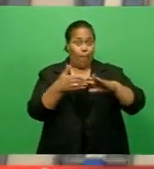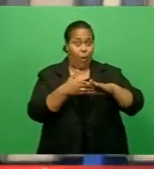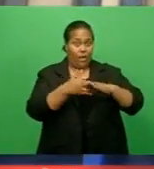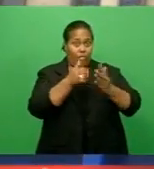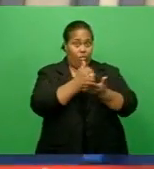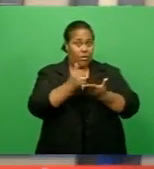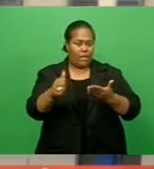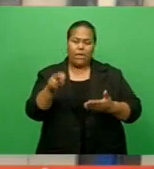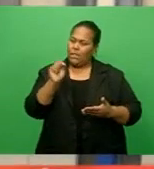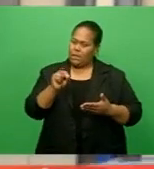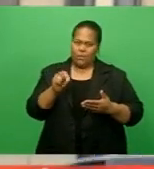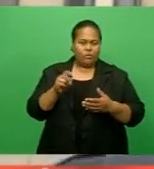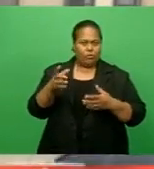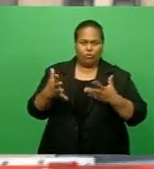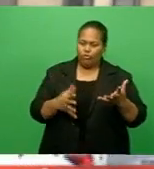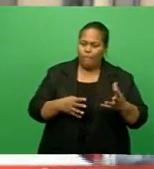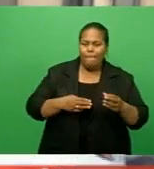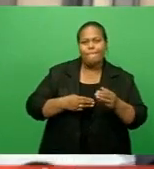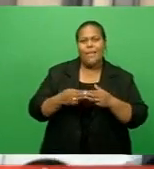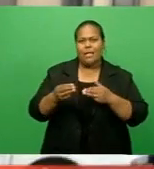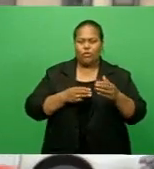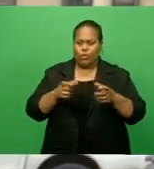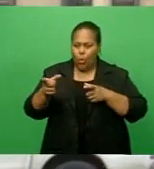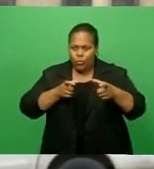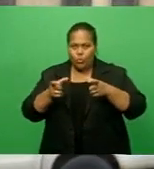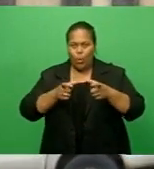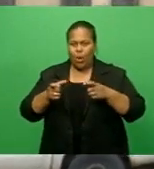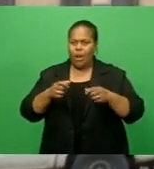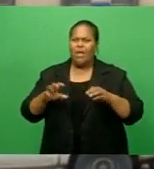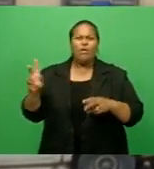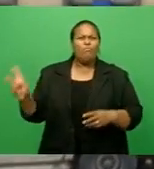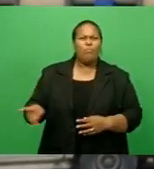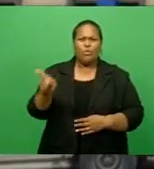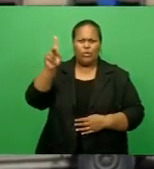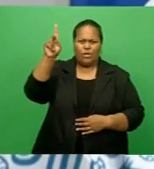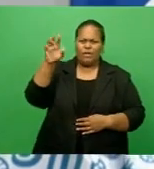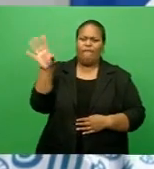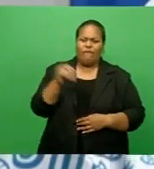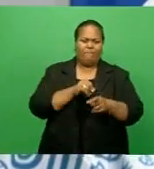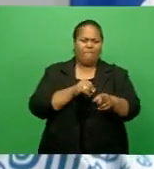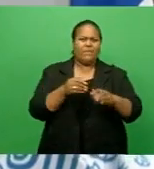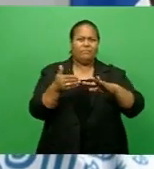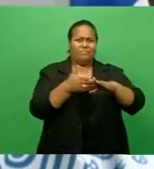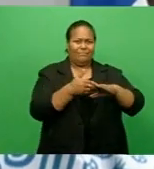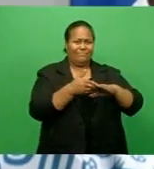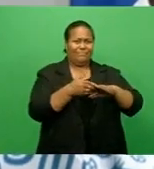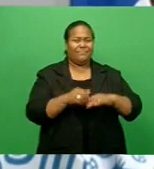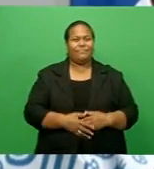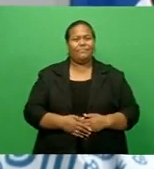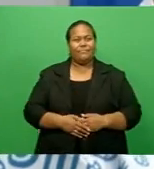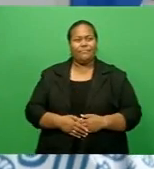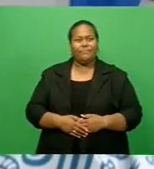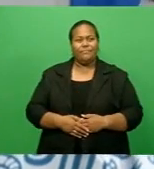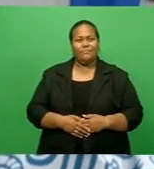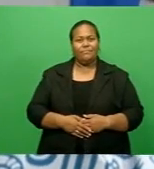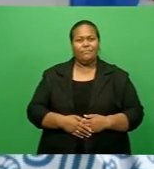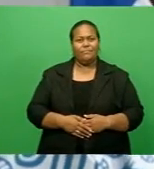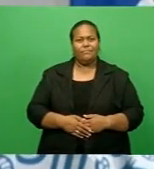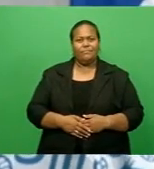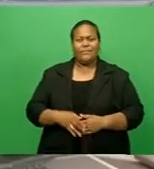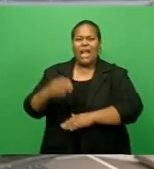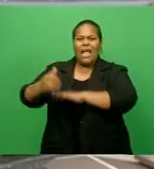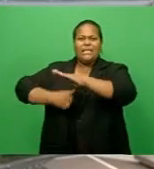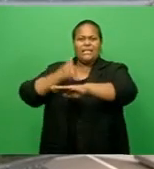on managing both hazardous and non-hazardous waste generated by Fiji ports. Initiative resulted in installation of an